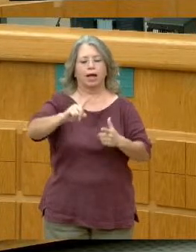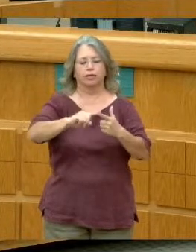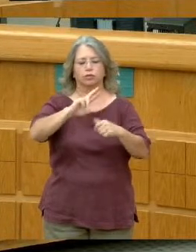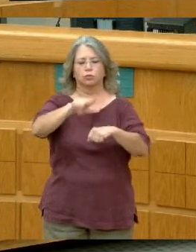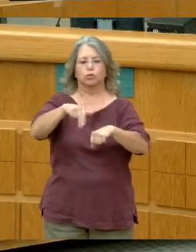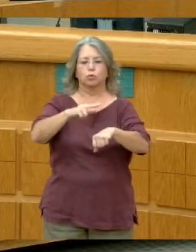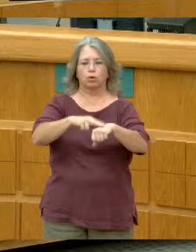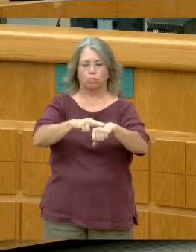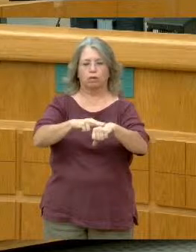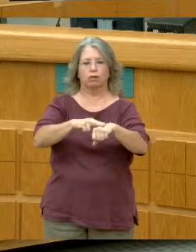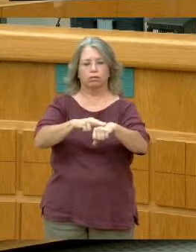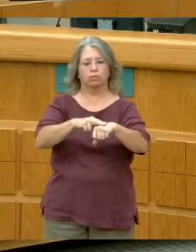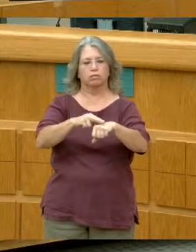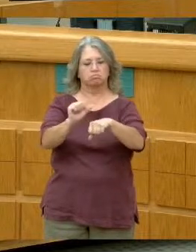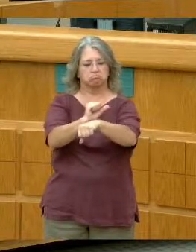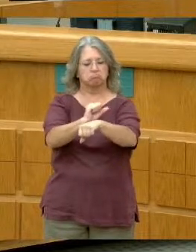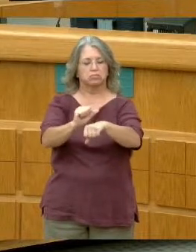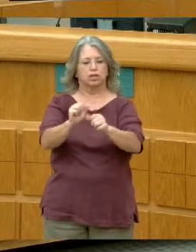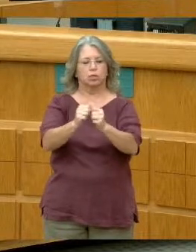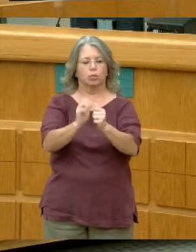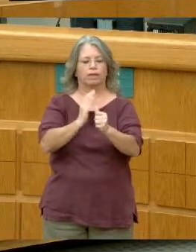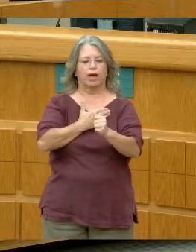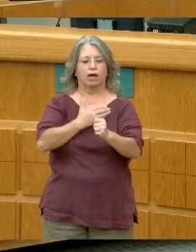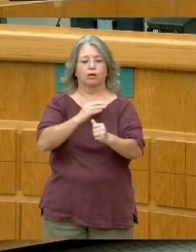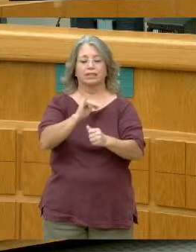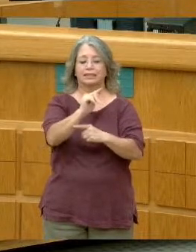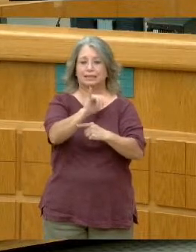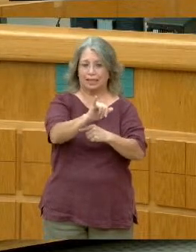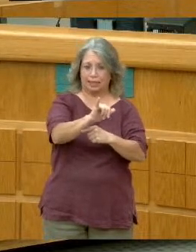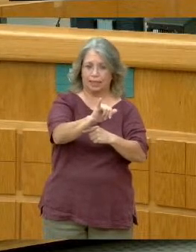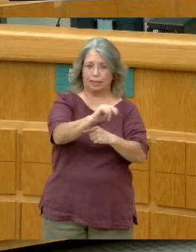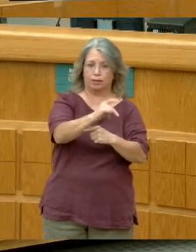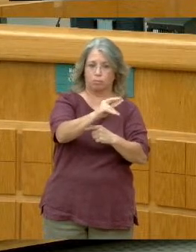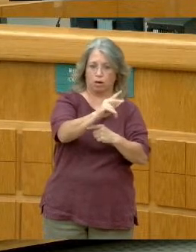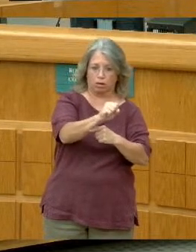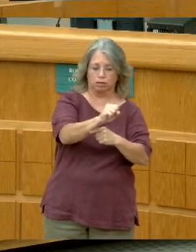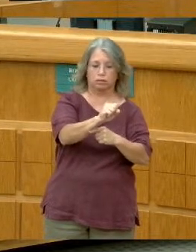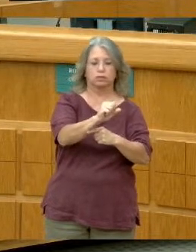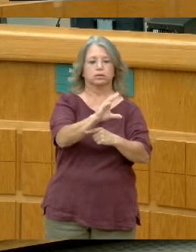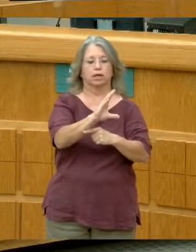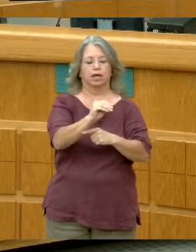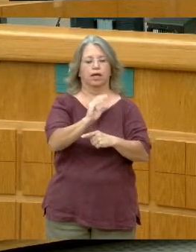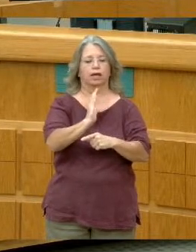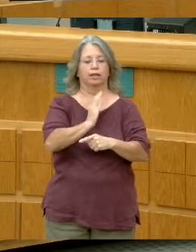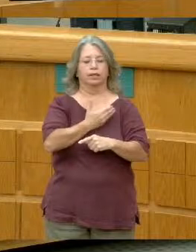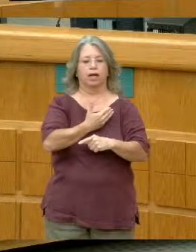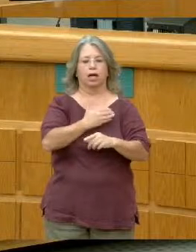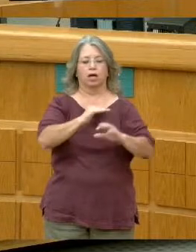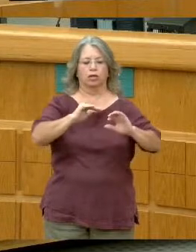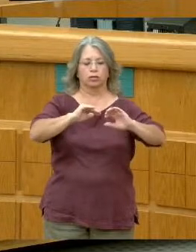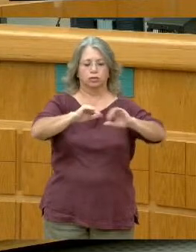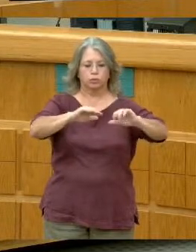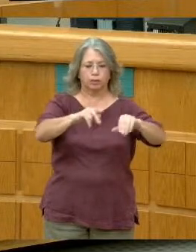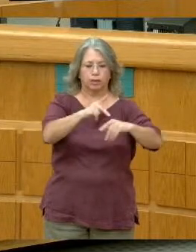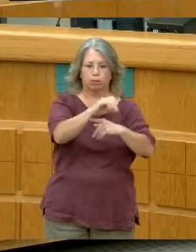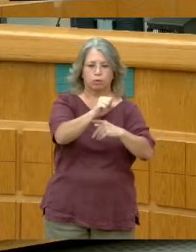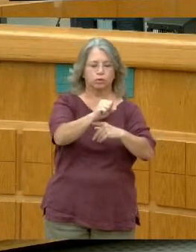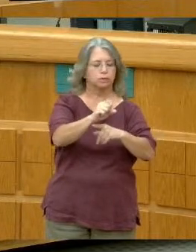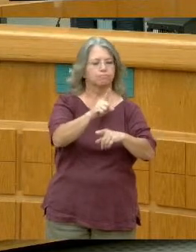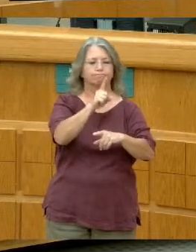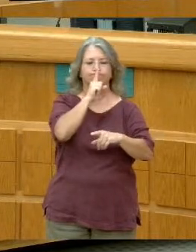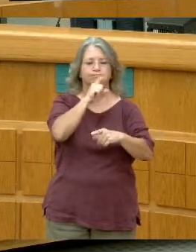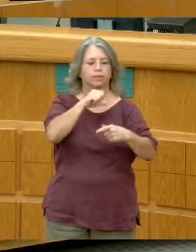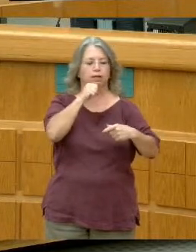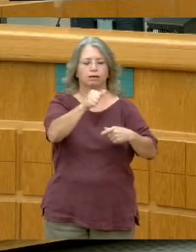city 8 regional parks, our swimming pools, with the exception of the natatorium.